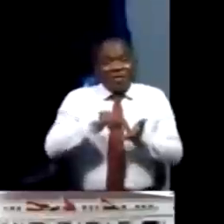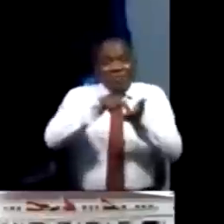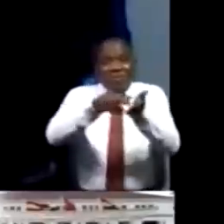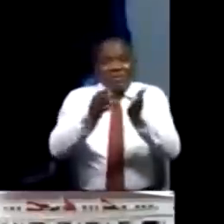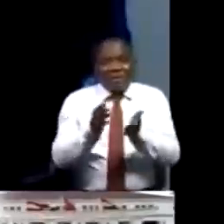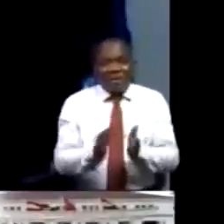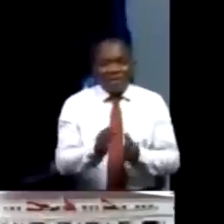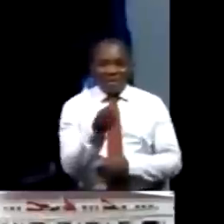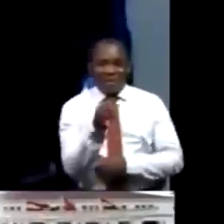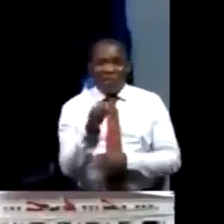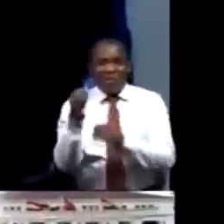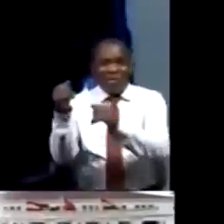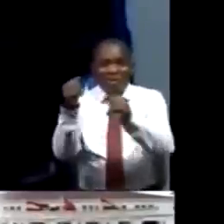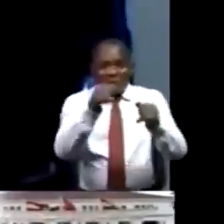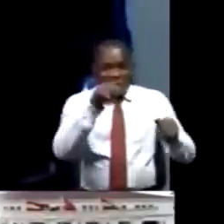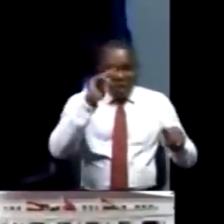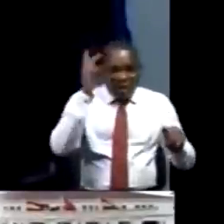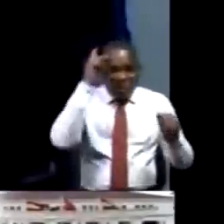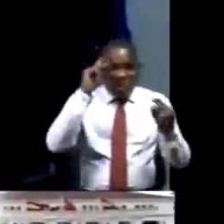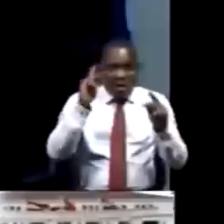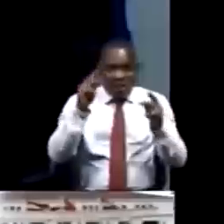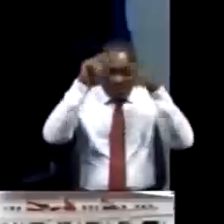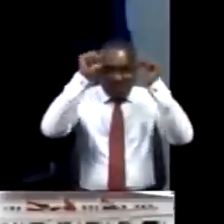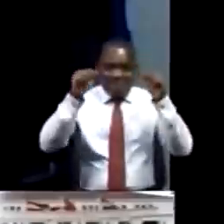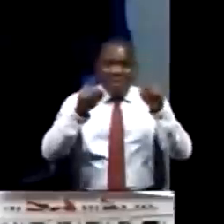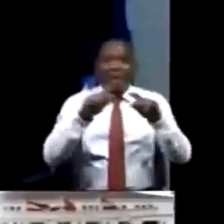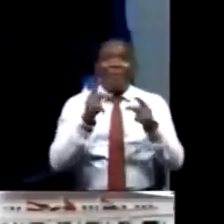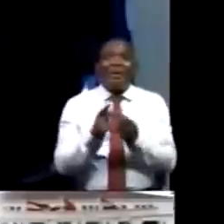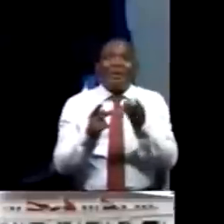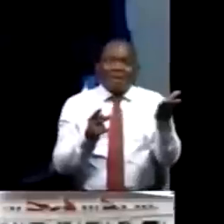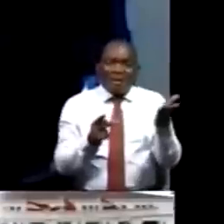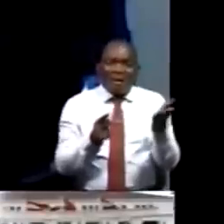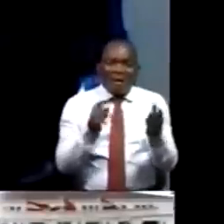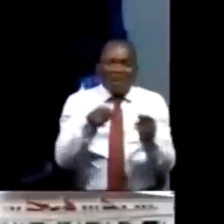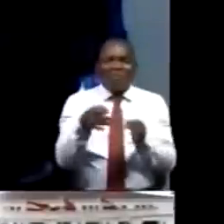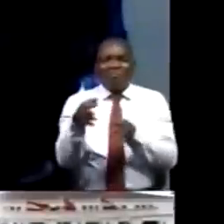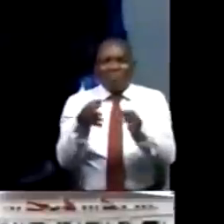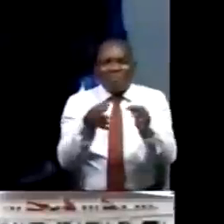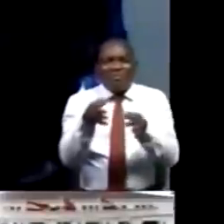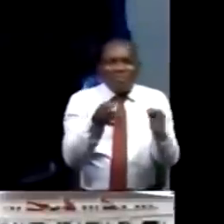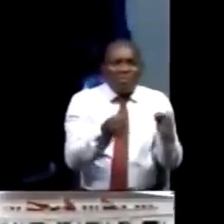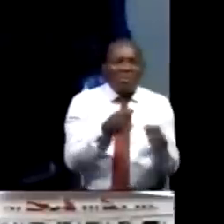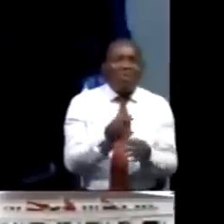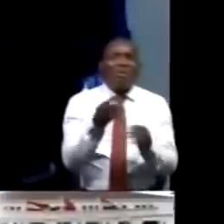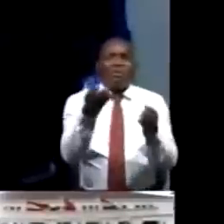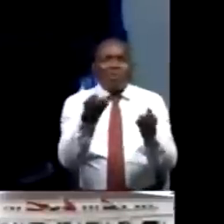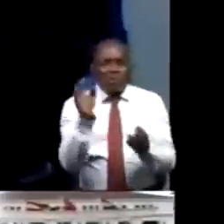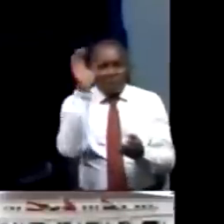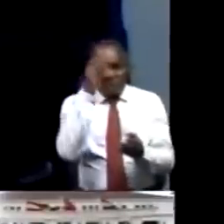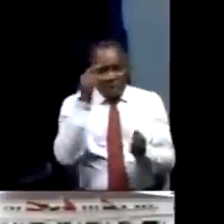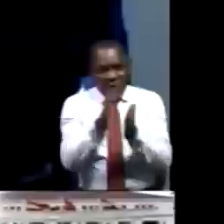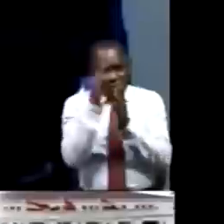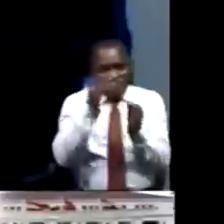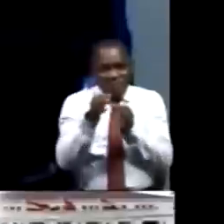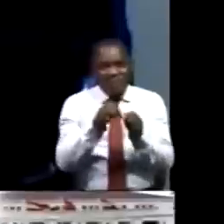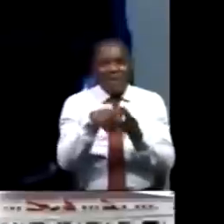representatives of each political presidential candidate to explain or to seek explanation and